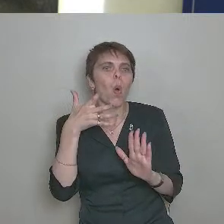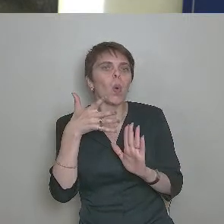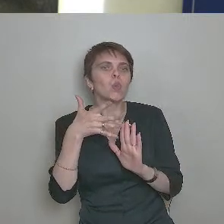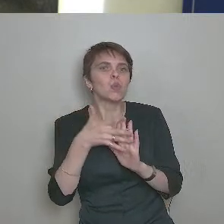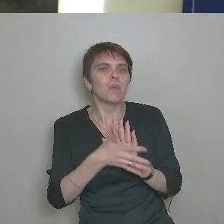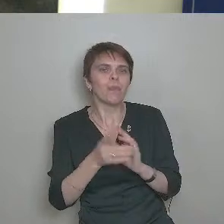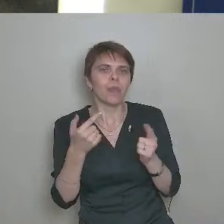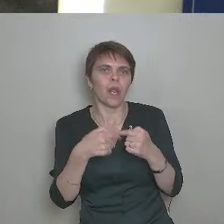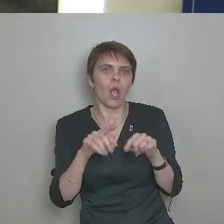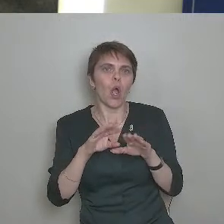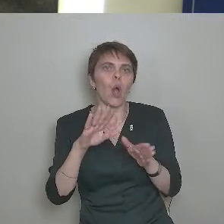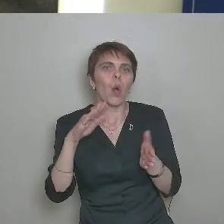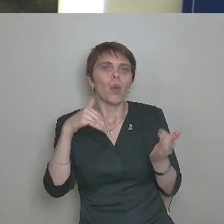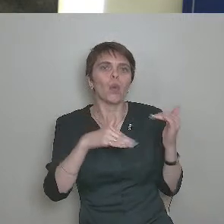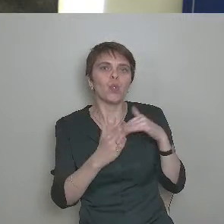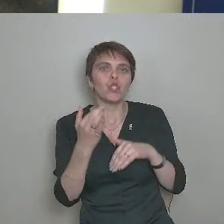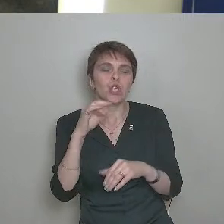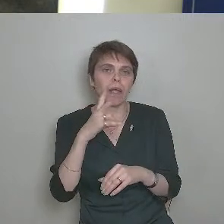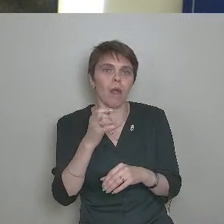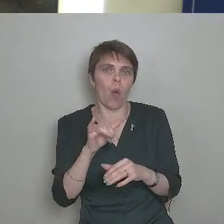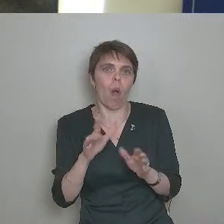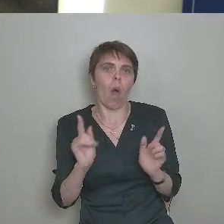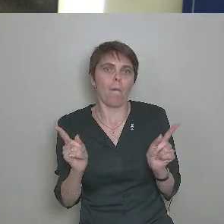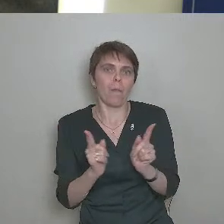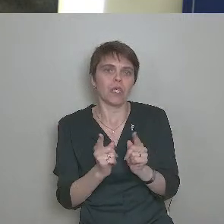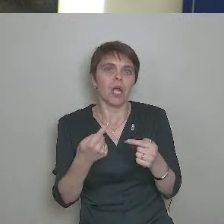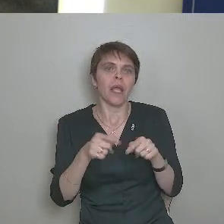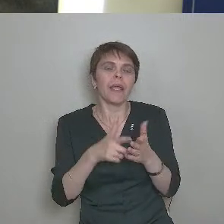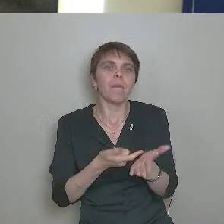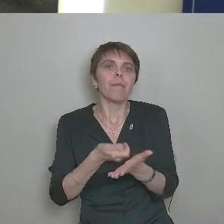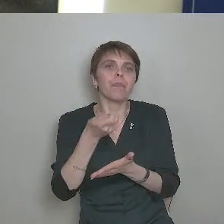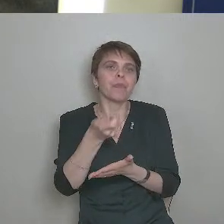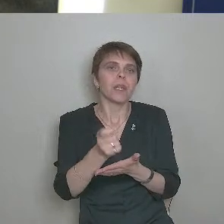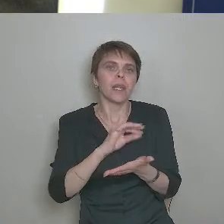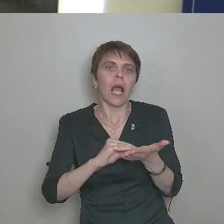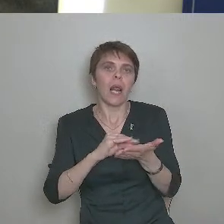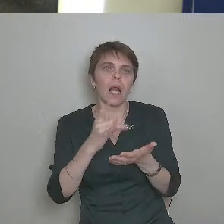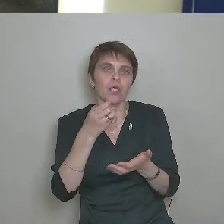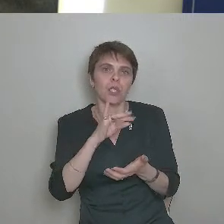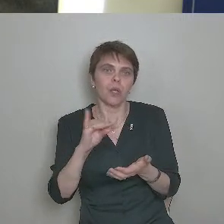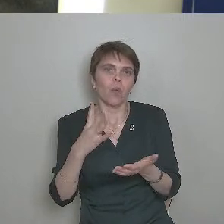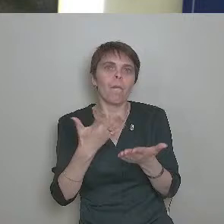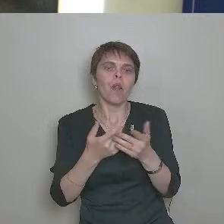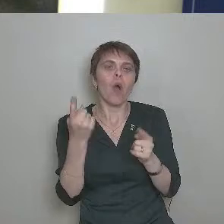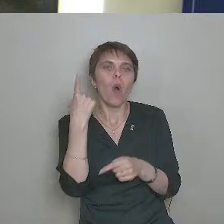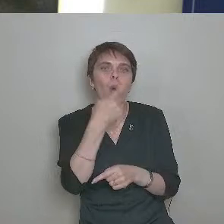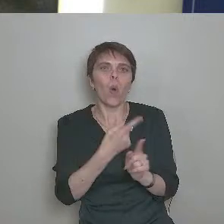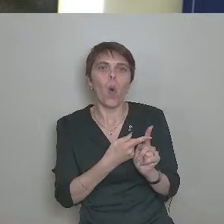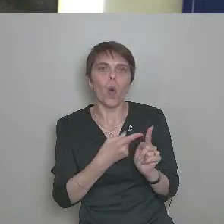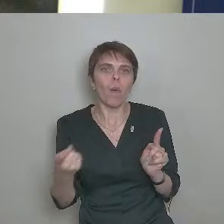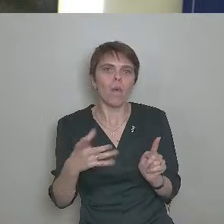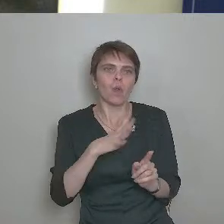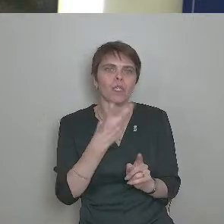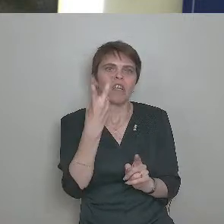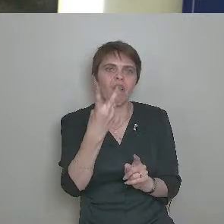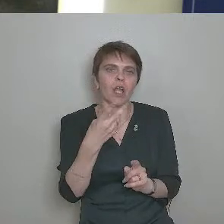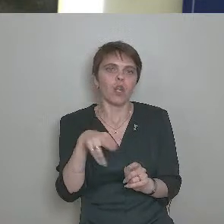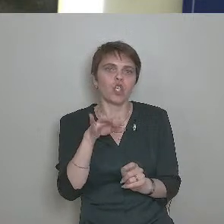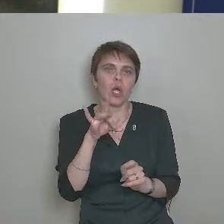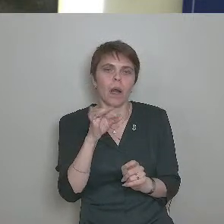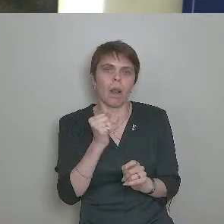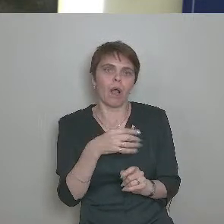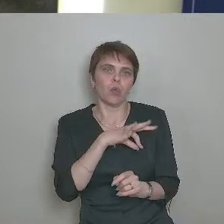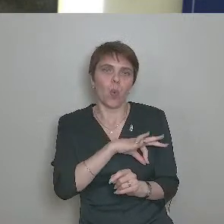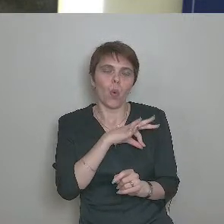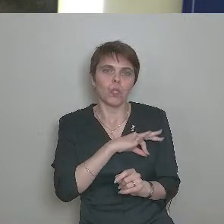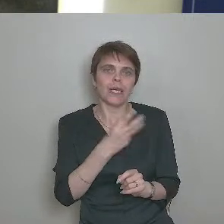about the local self-government, we have to think about the flexible limitations. For example, an individual submits